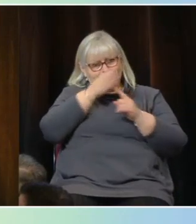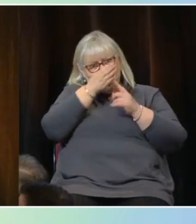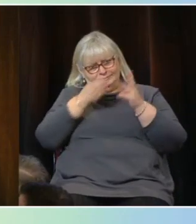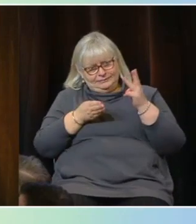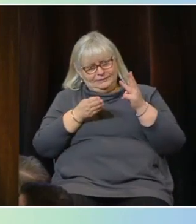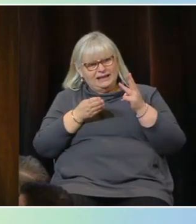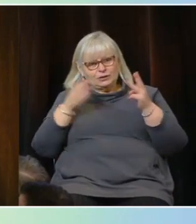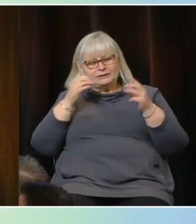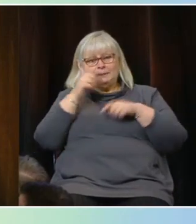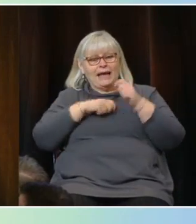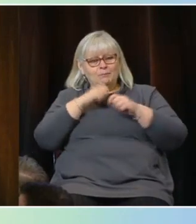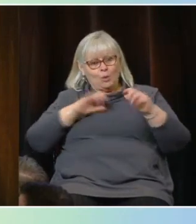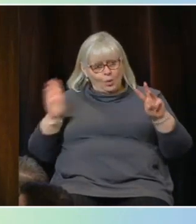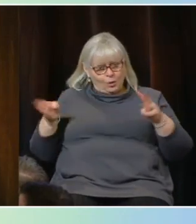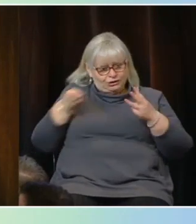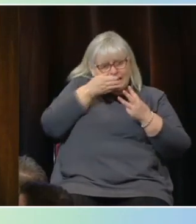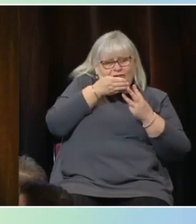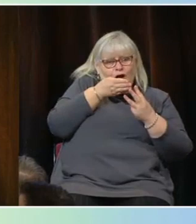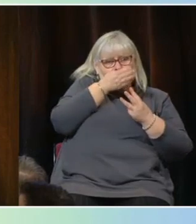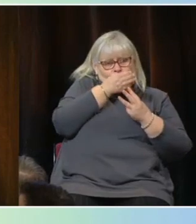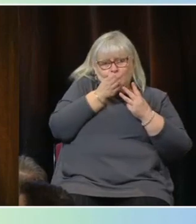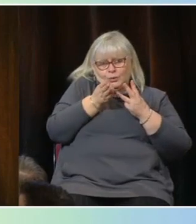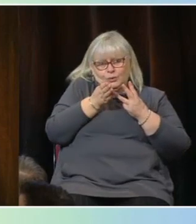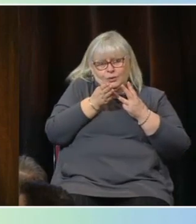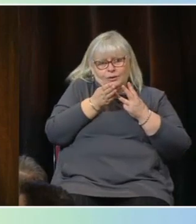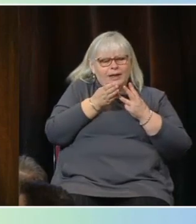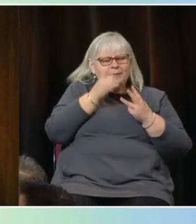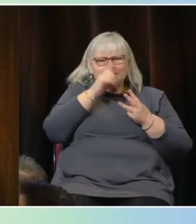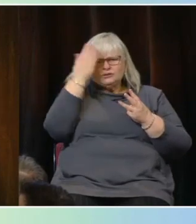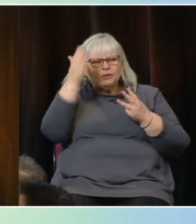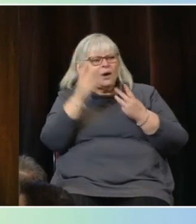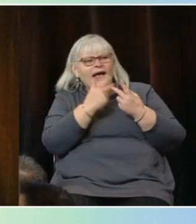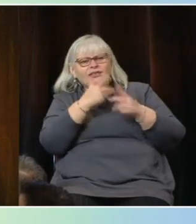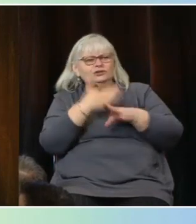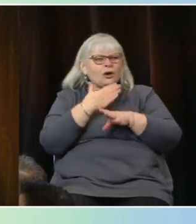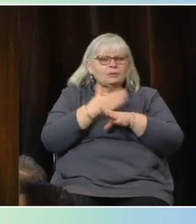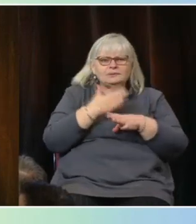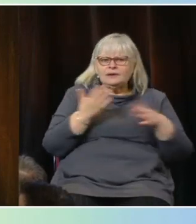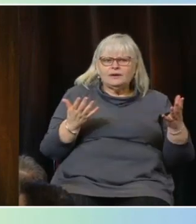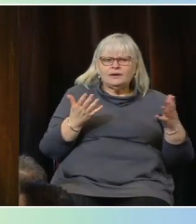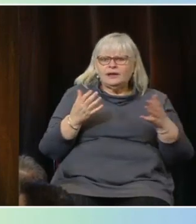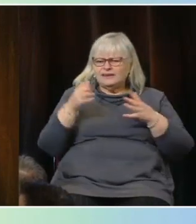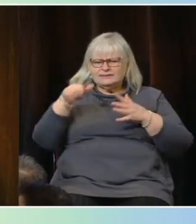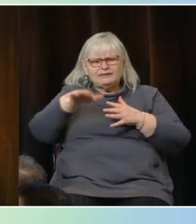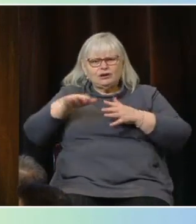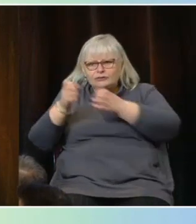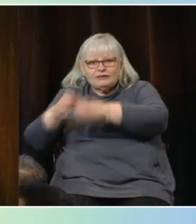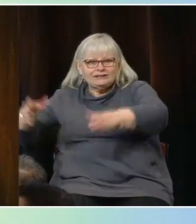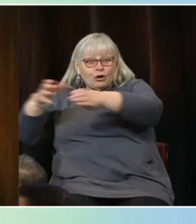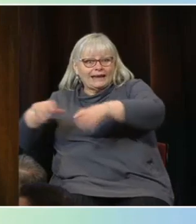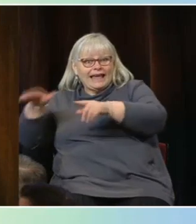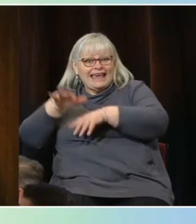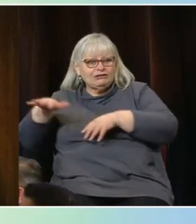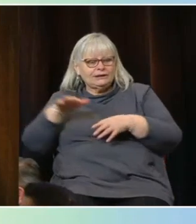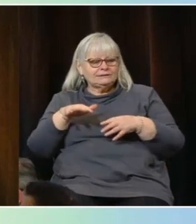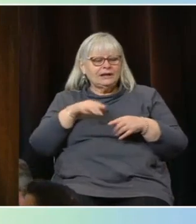since the turn of the century the lack of awareness of the breadth of jobs particularly in fast-growing sectors diverts young people from